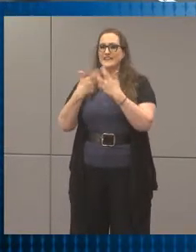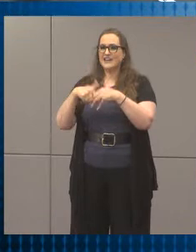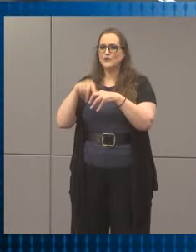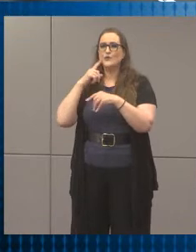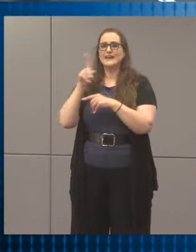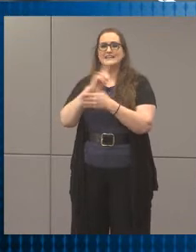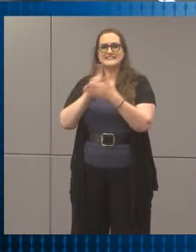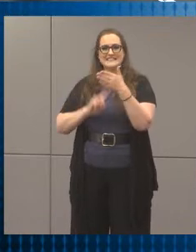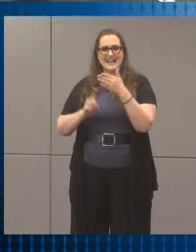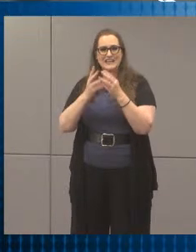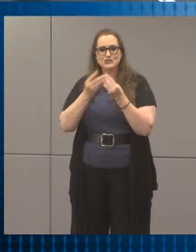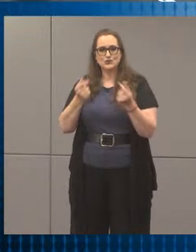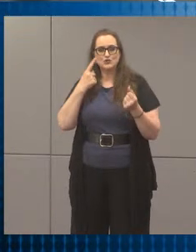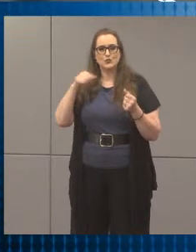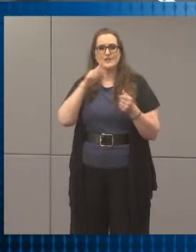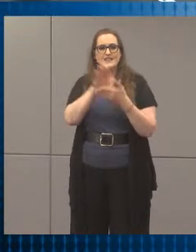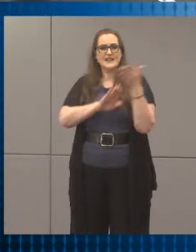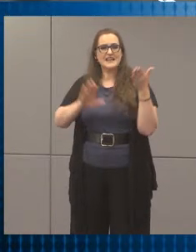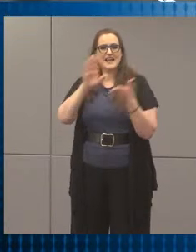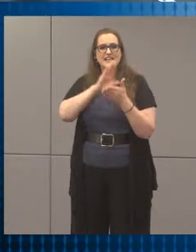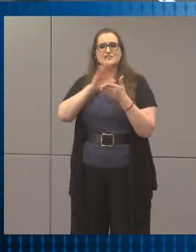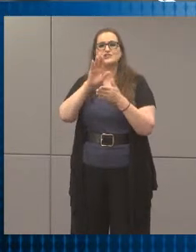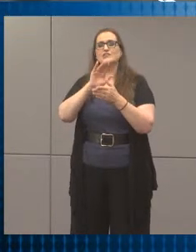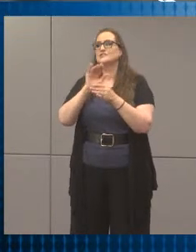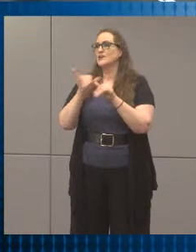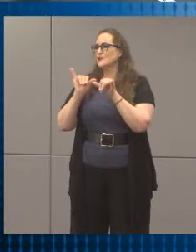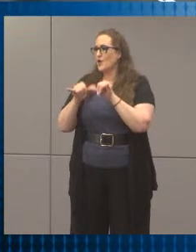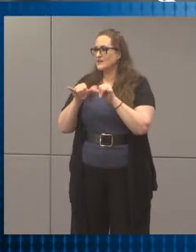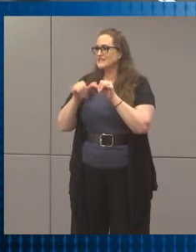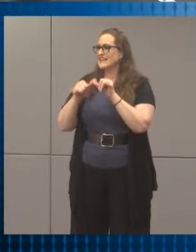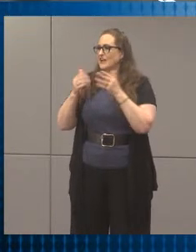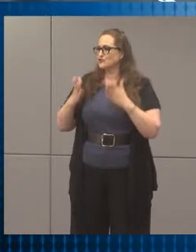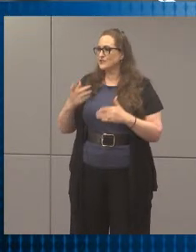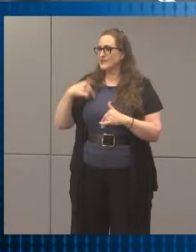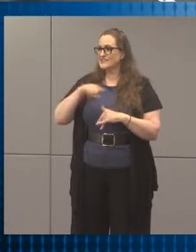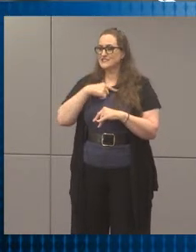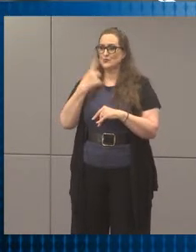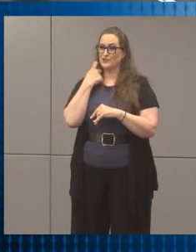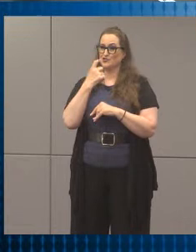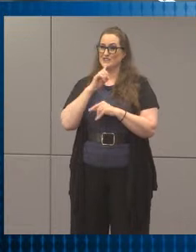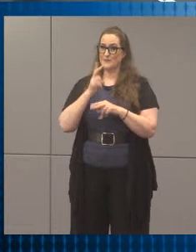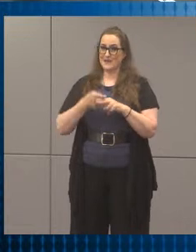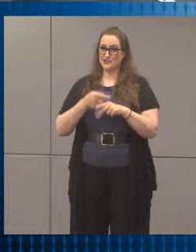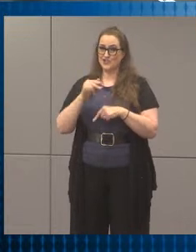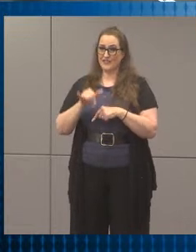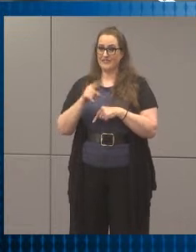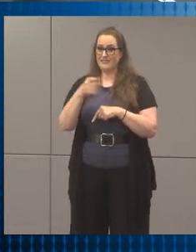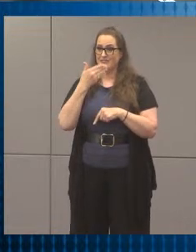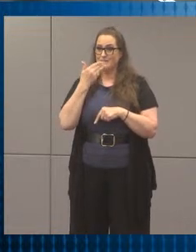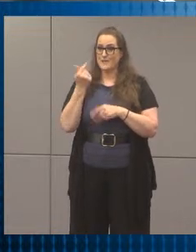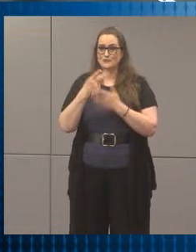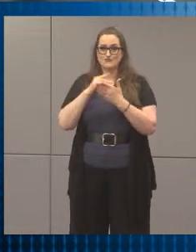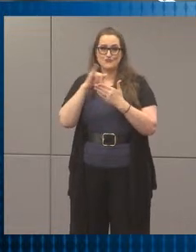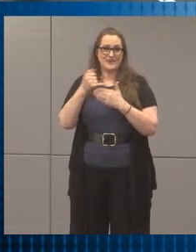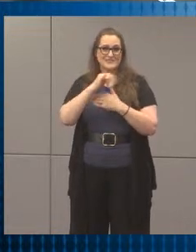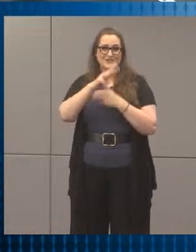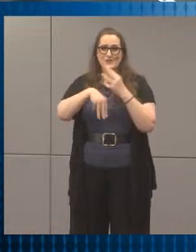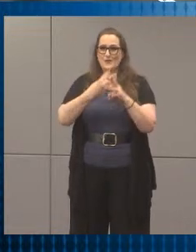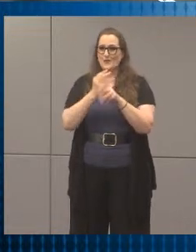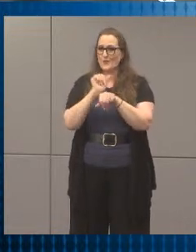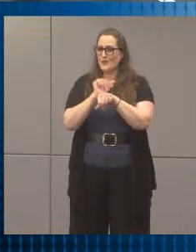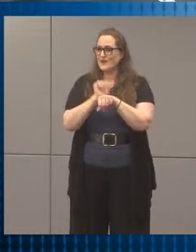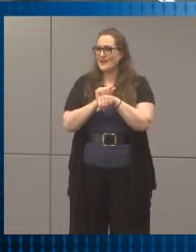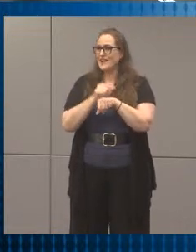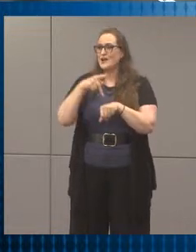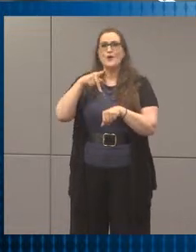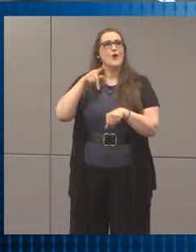Krista Azar. We are the college's architects and engineers, and as was just mentioned, the best project in the world that we're working on is the